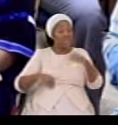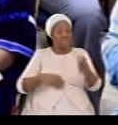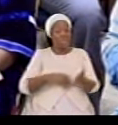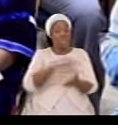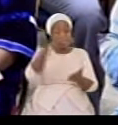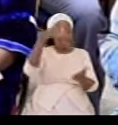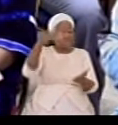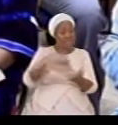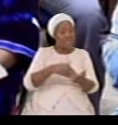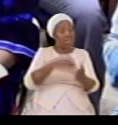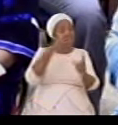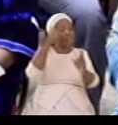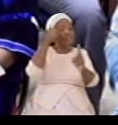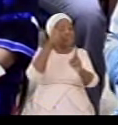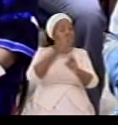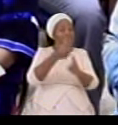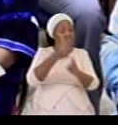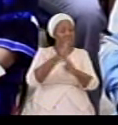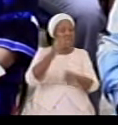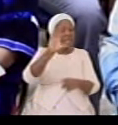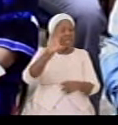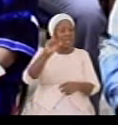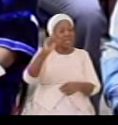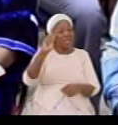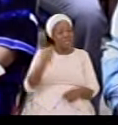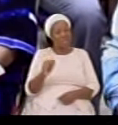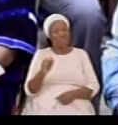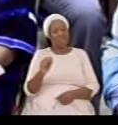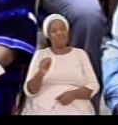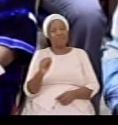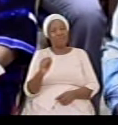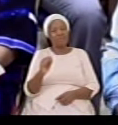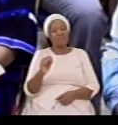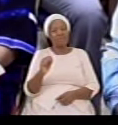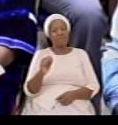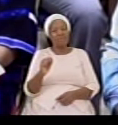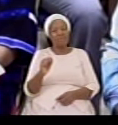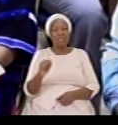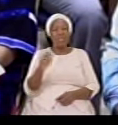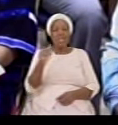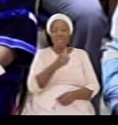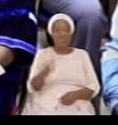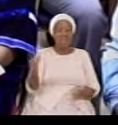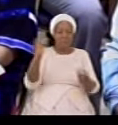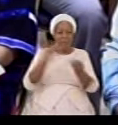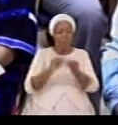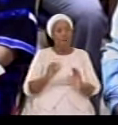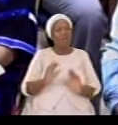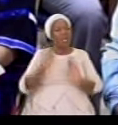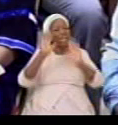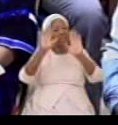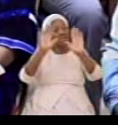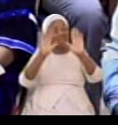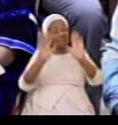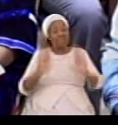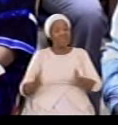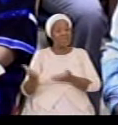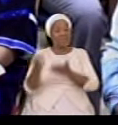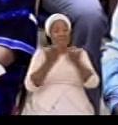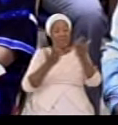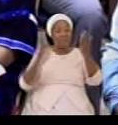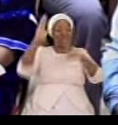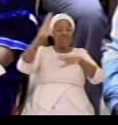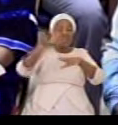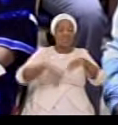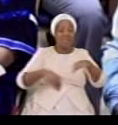sacrifice than self-willed Cain. A more excellent sacrifice